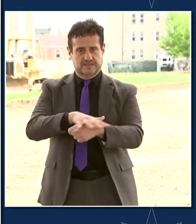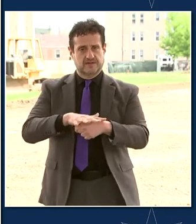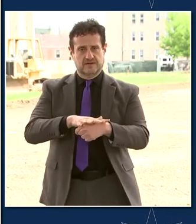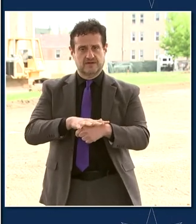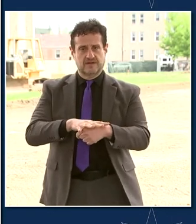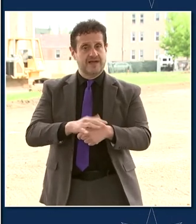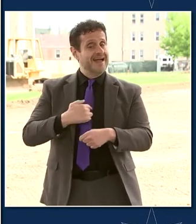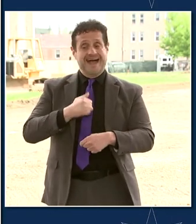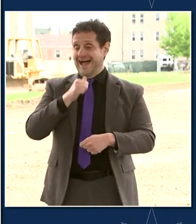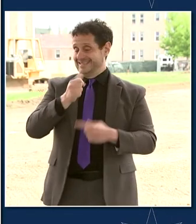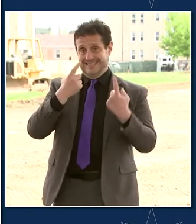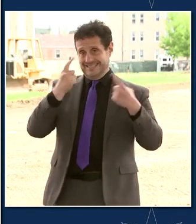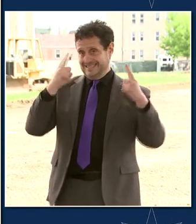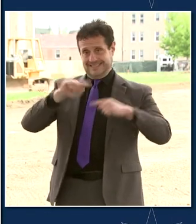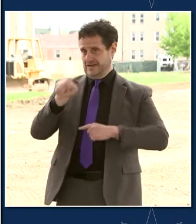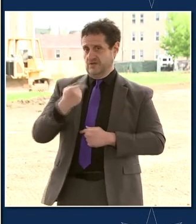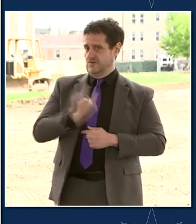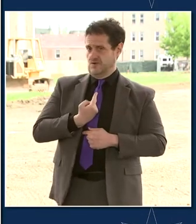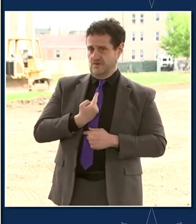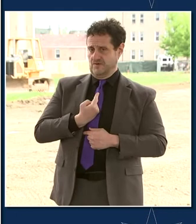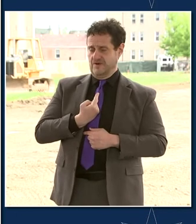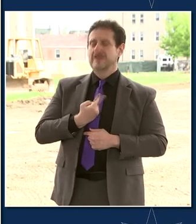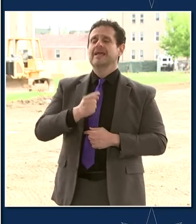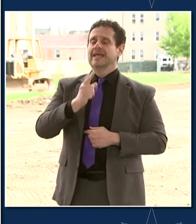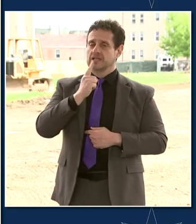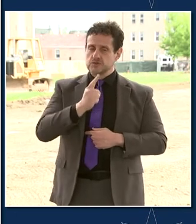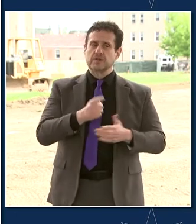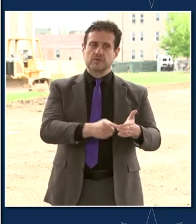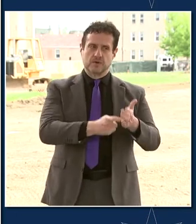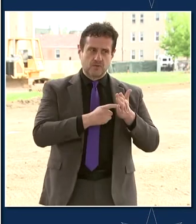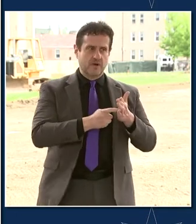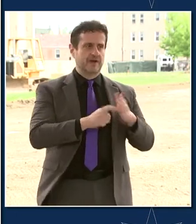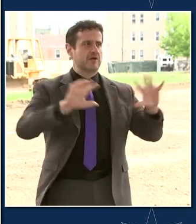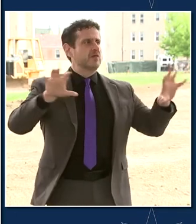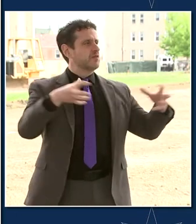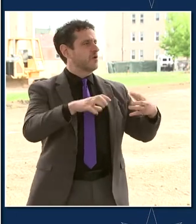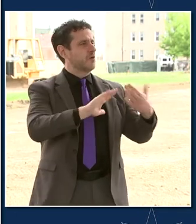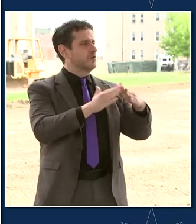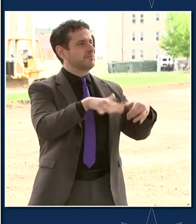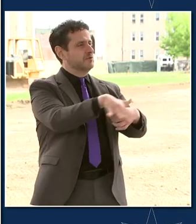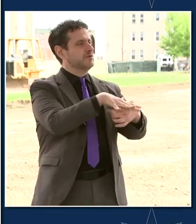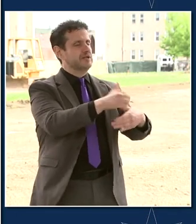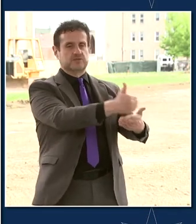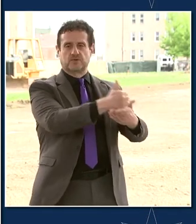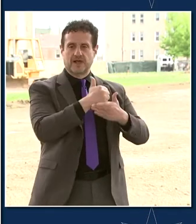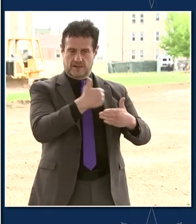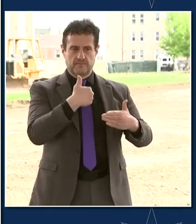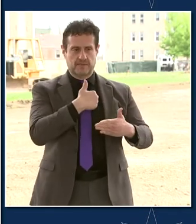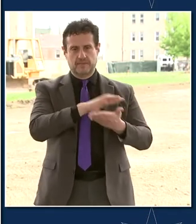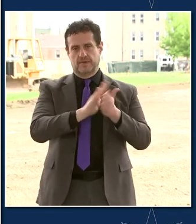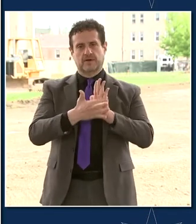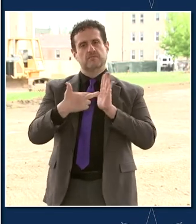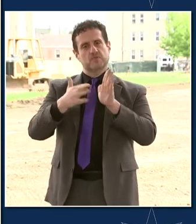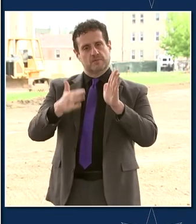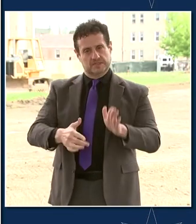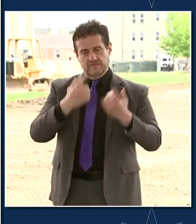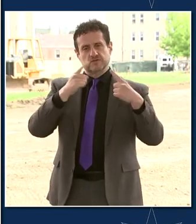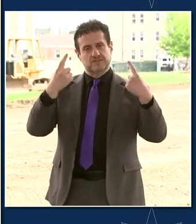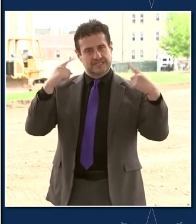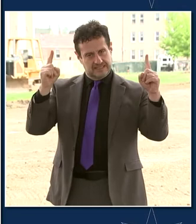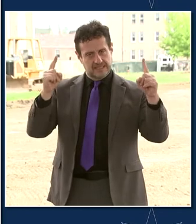myself. I never got here by myself. It has literally taken a community to get me where I'm at, for us to be able to do this